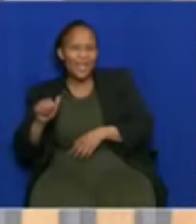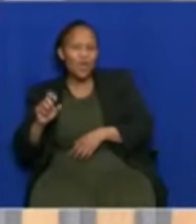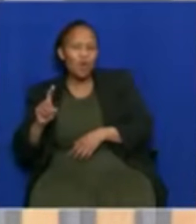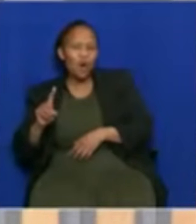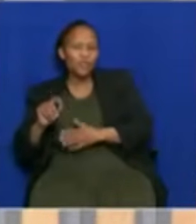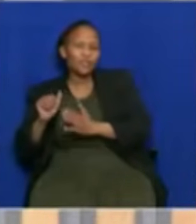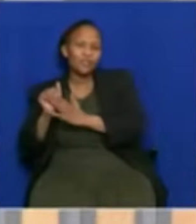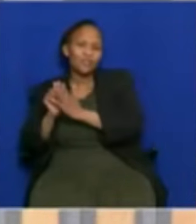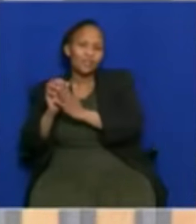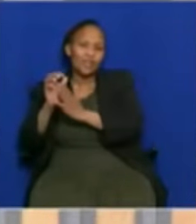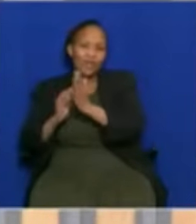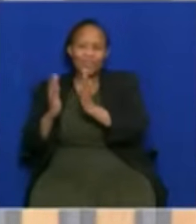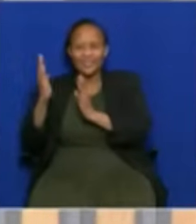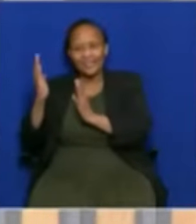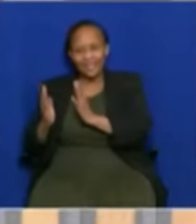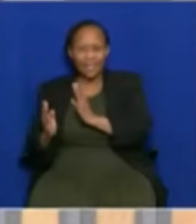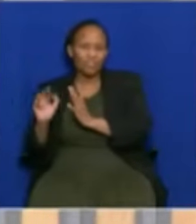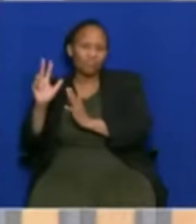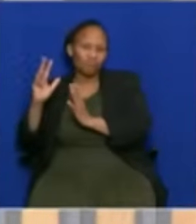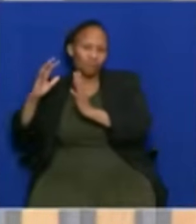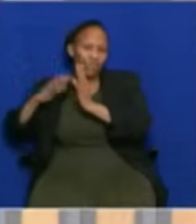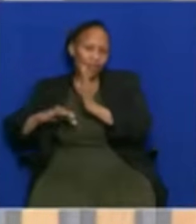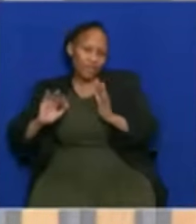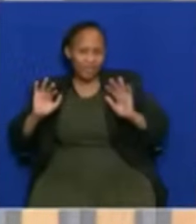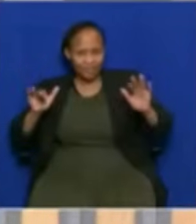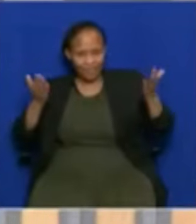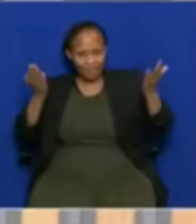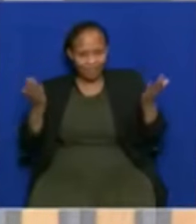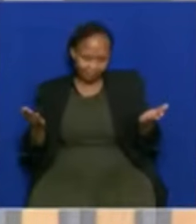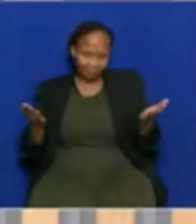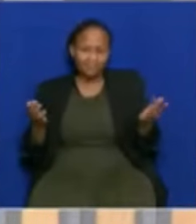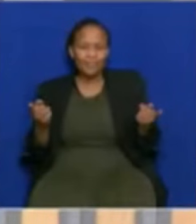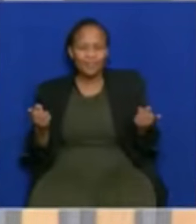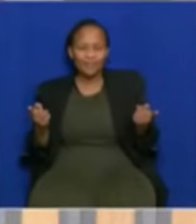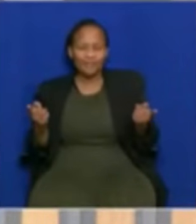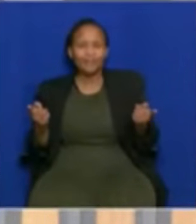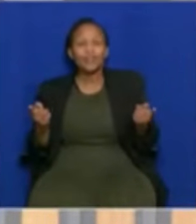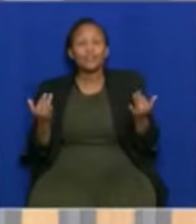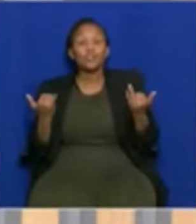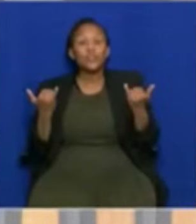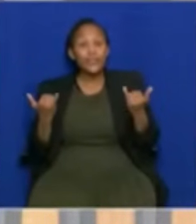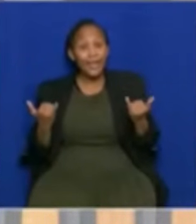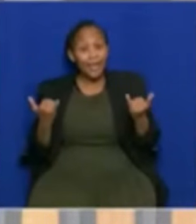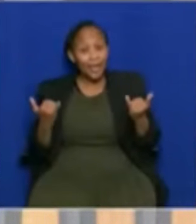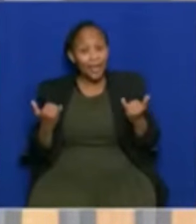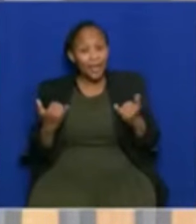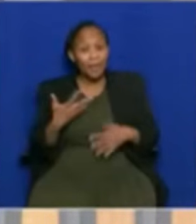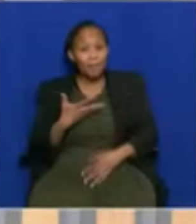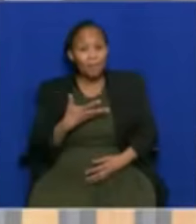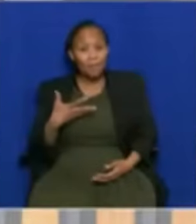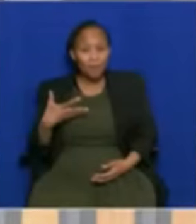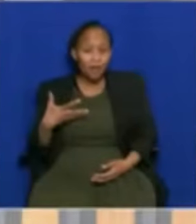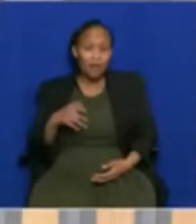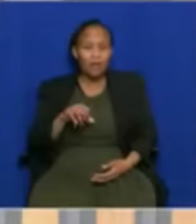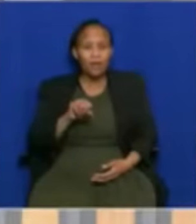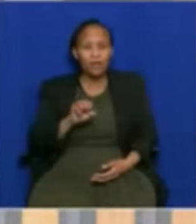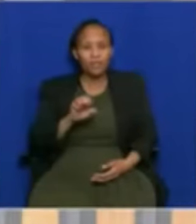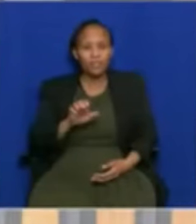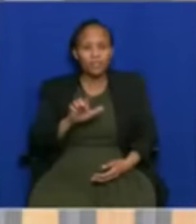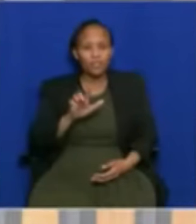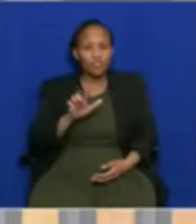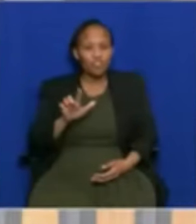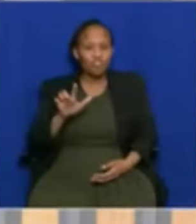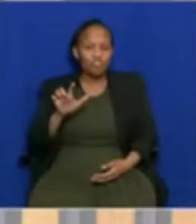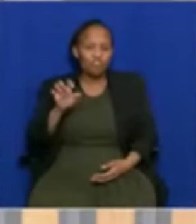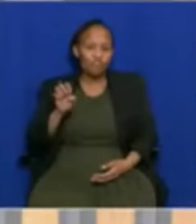statement/affidavit. Today, Ms. Sillo is taking you through